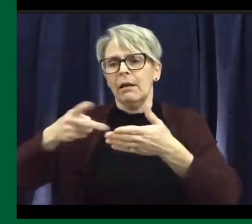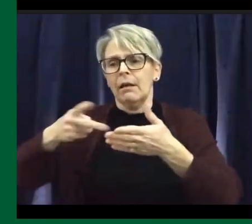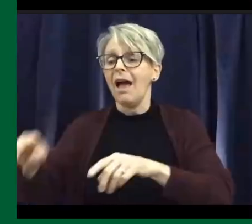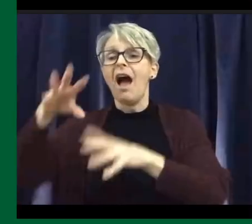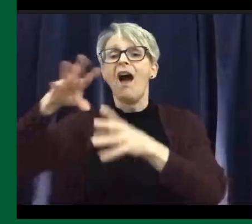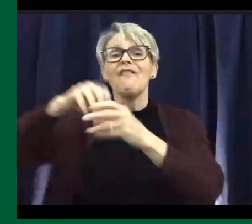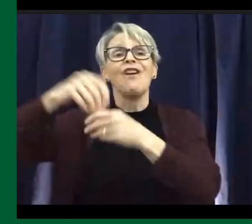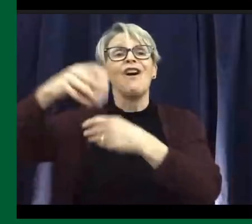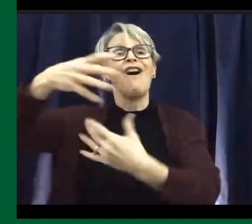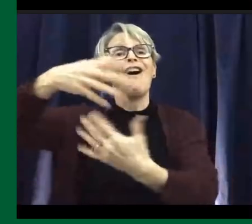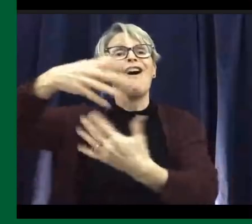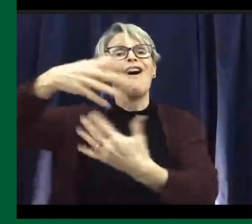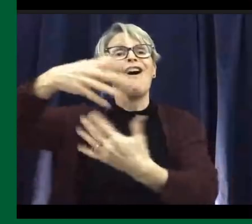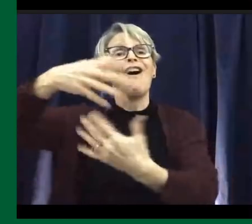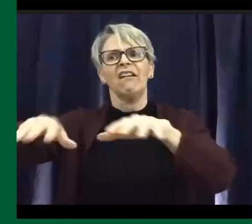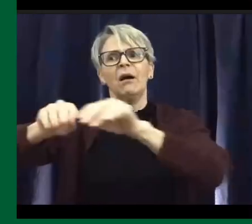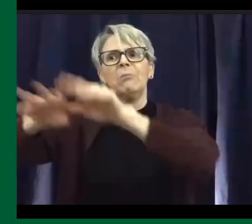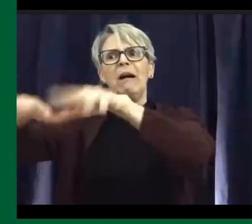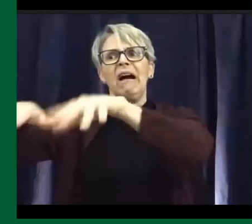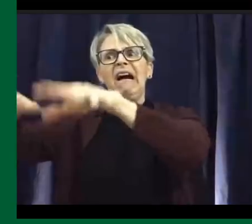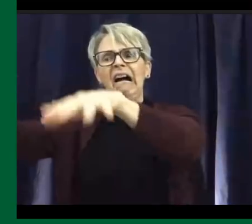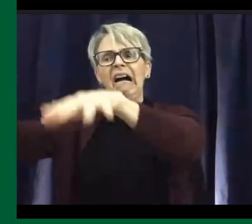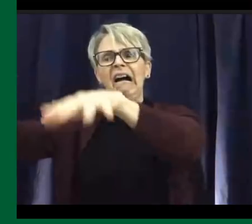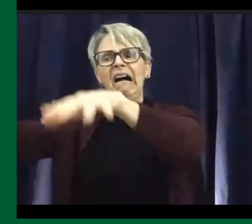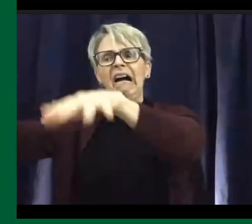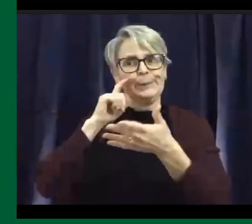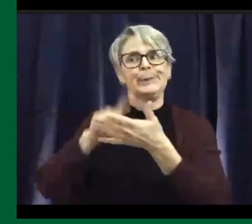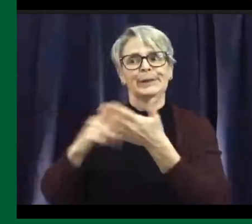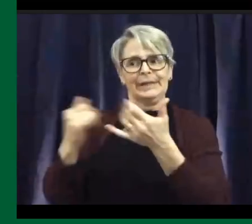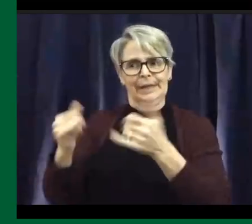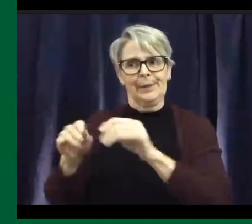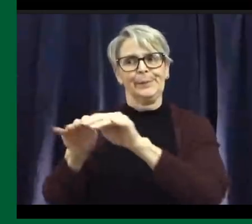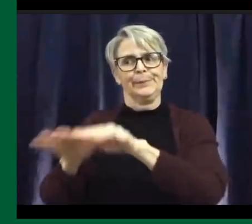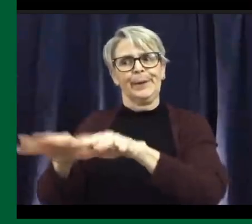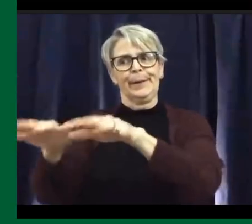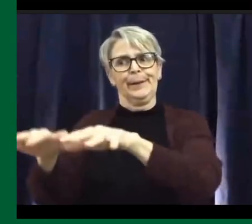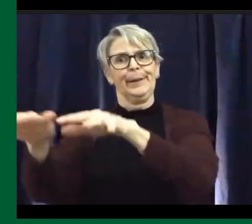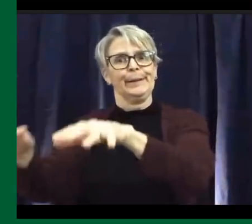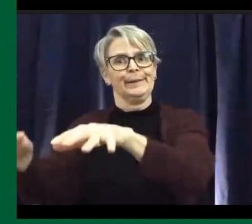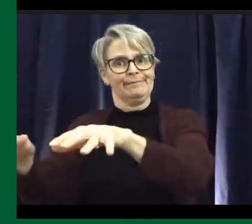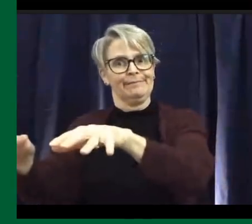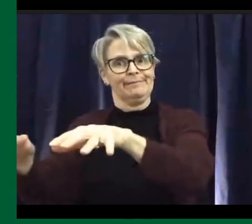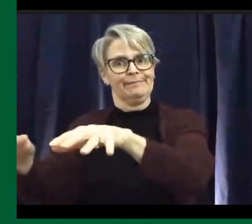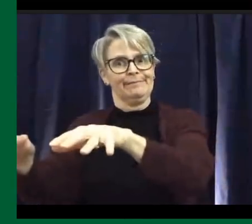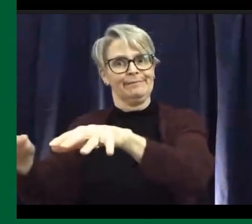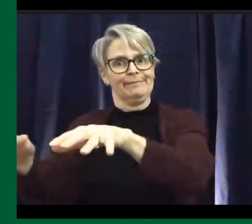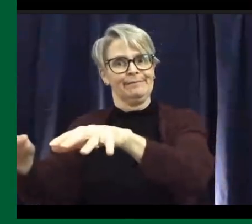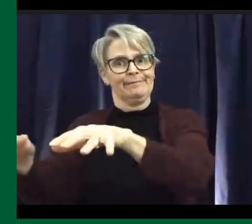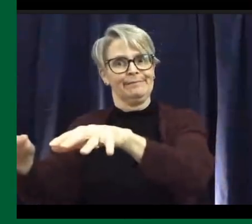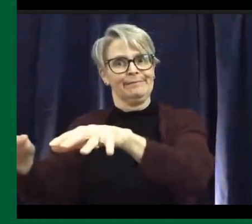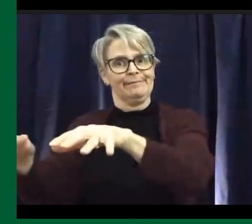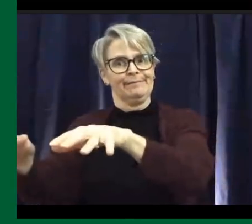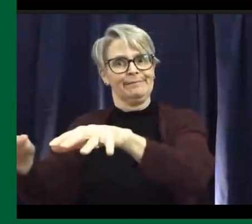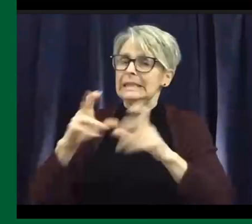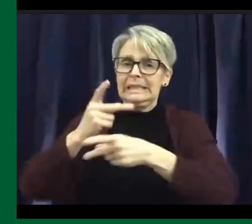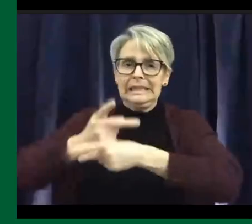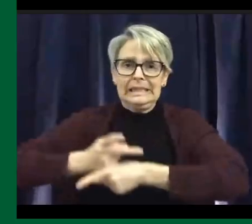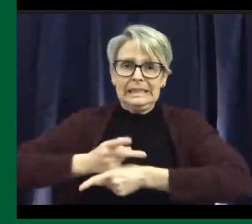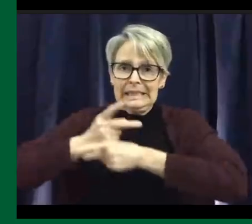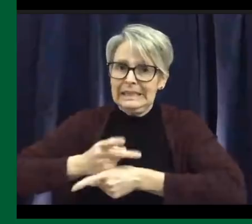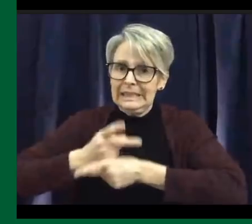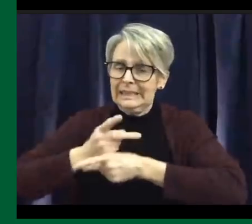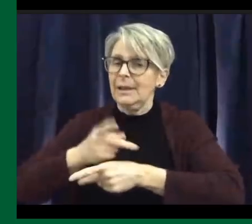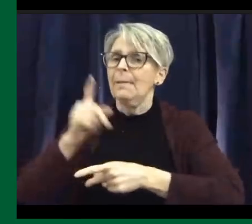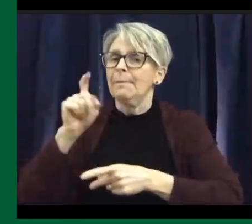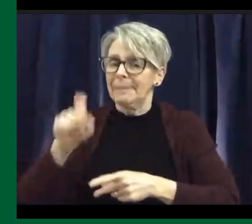just starting to see that, and I think that's why it's really critical that we not only keep our overall case numbers low, we practice all our public